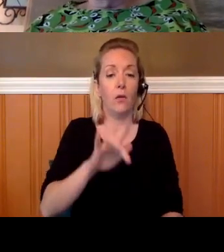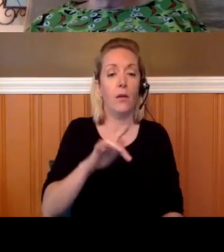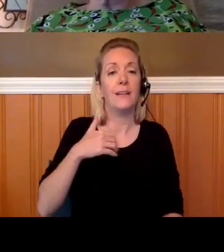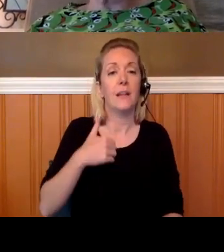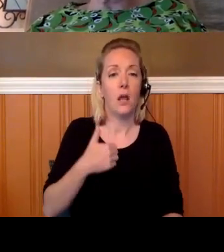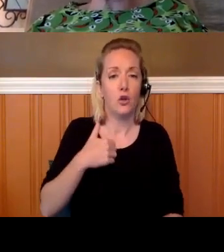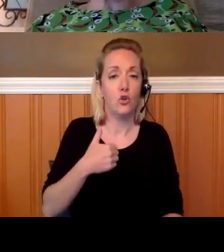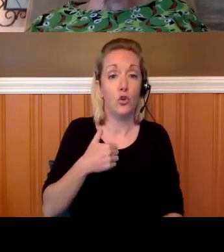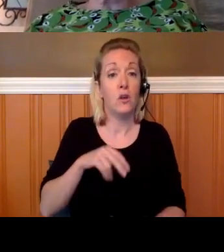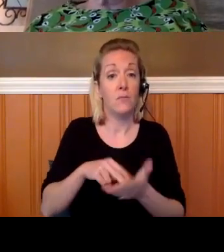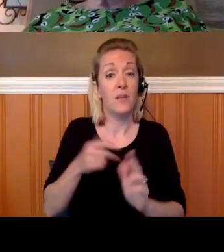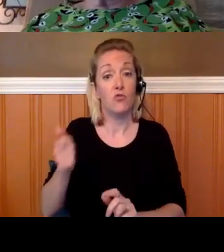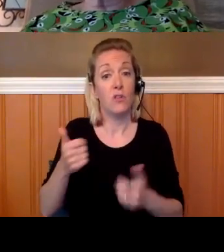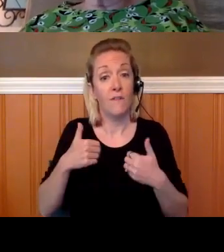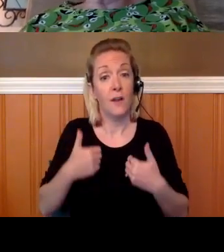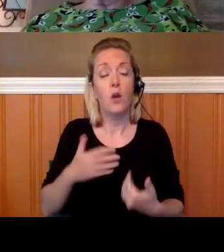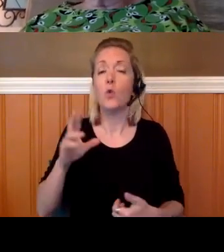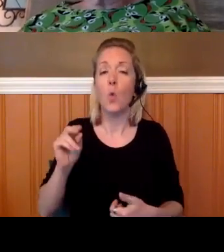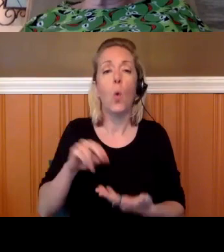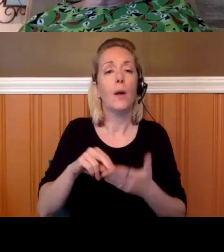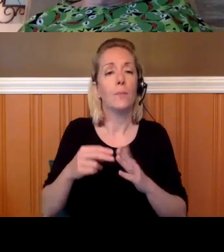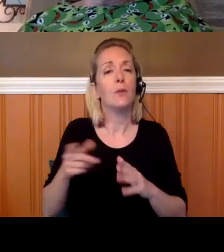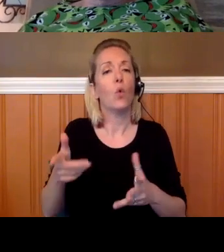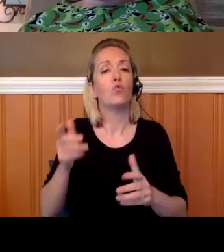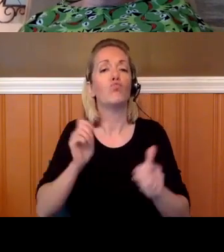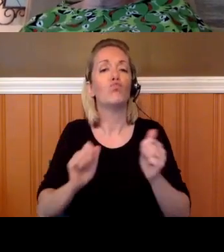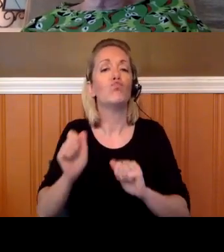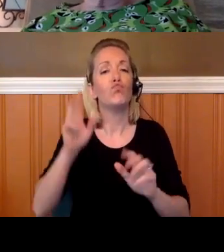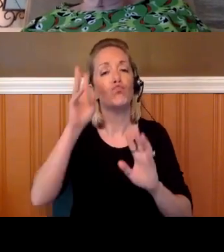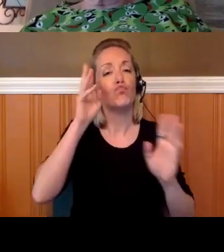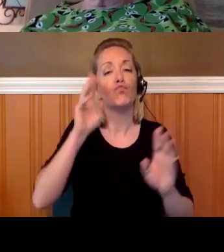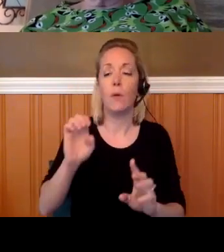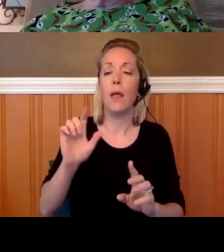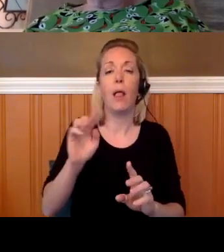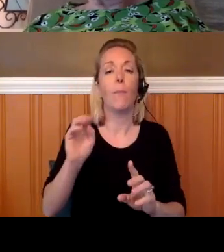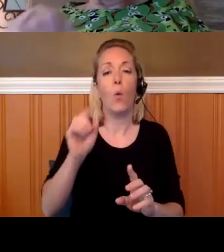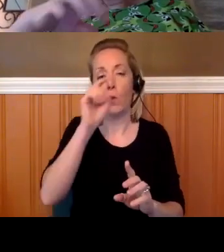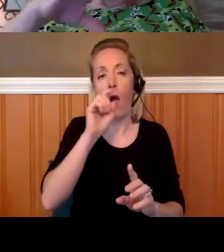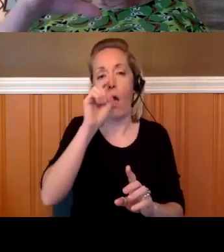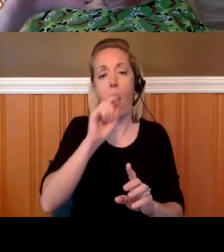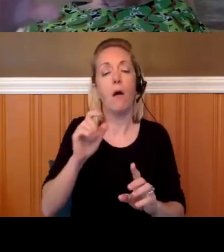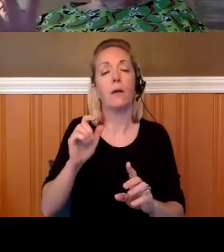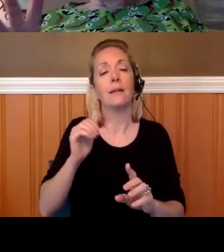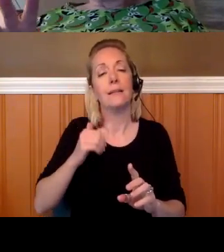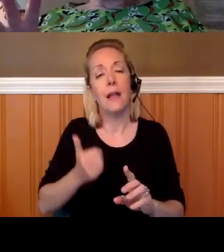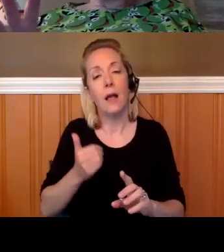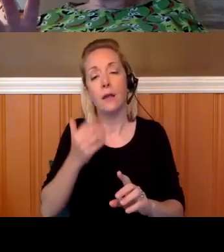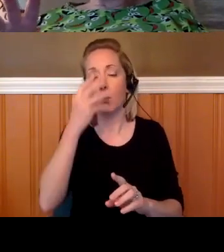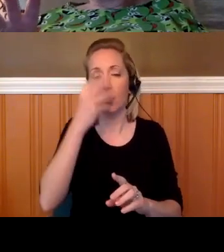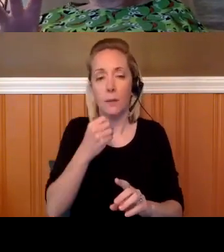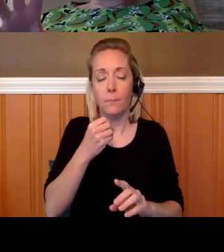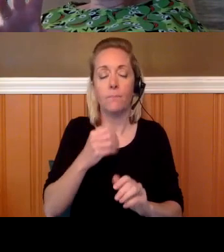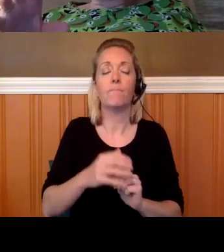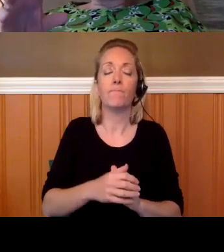play Elmo feeling tired and going to sleep. And so we'll play with Elmo. And then I realized